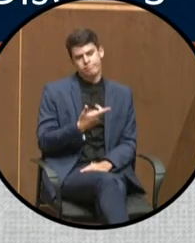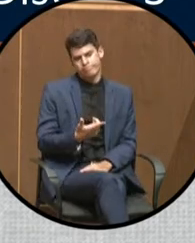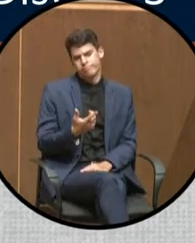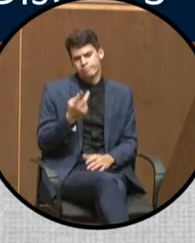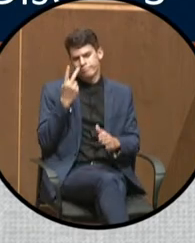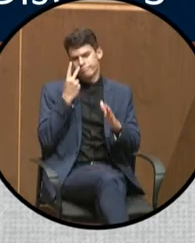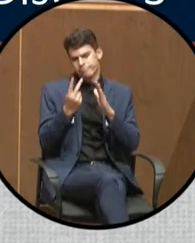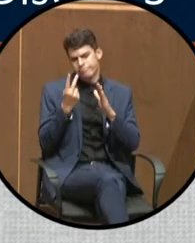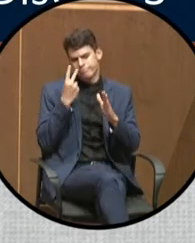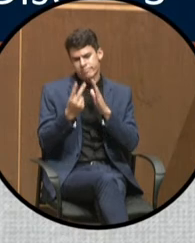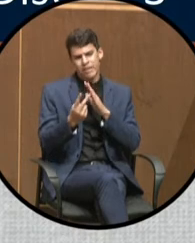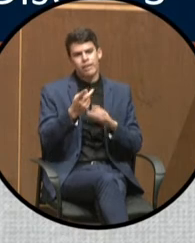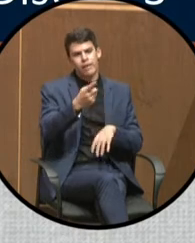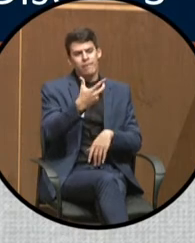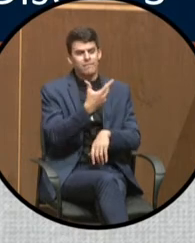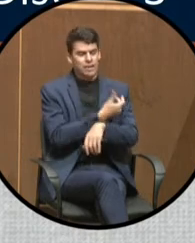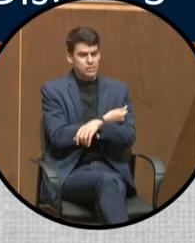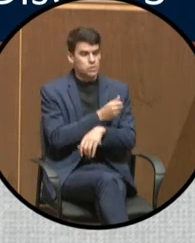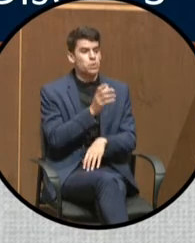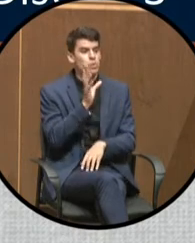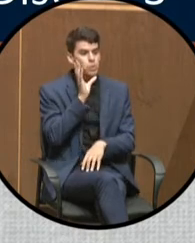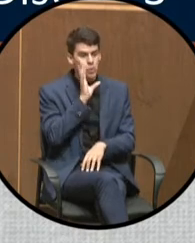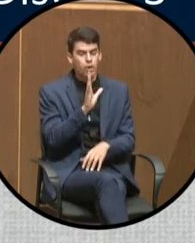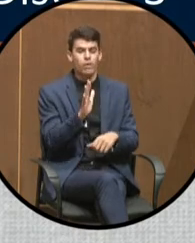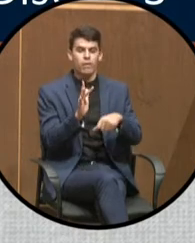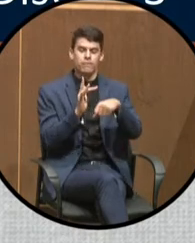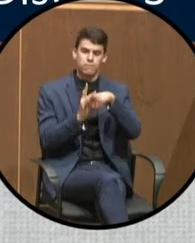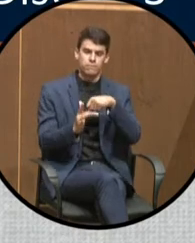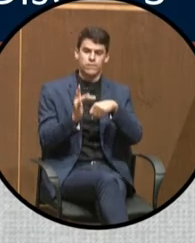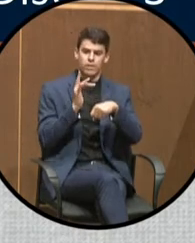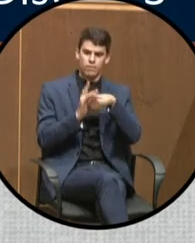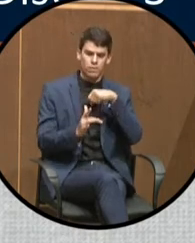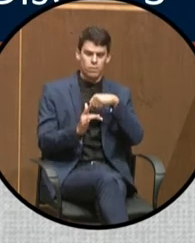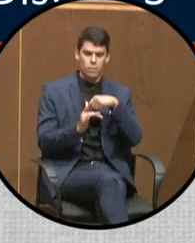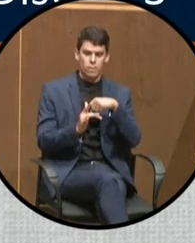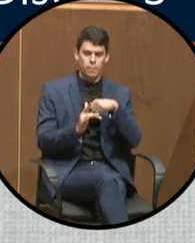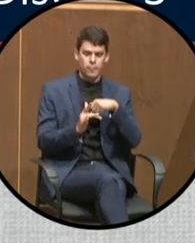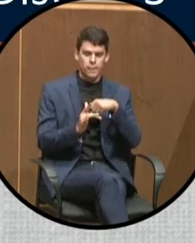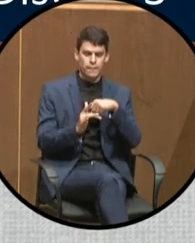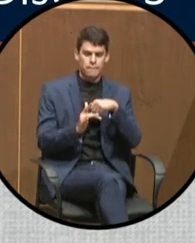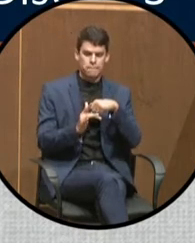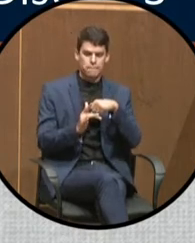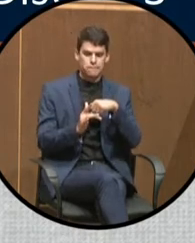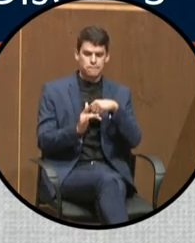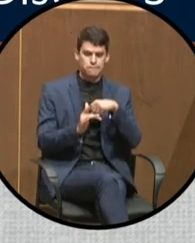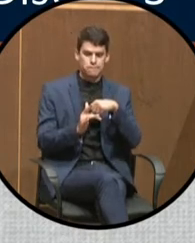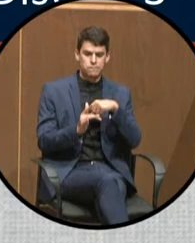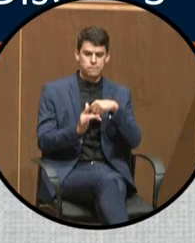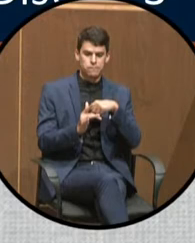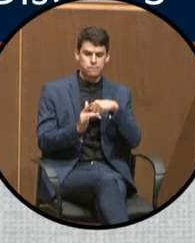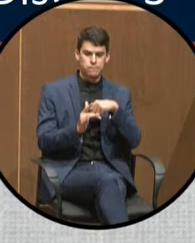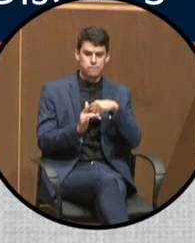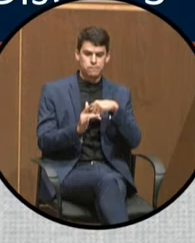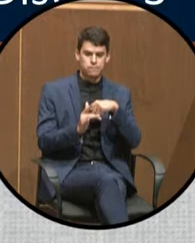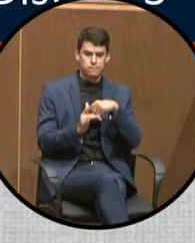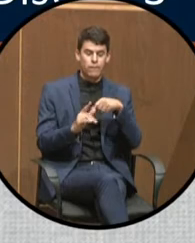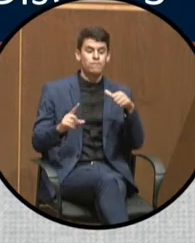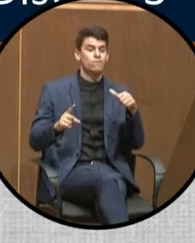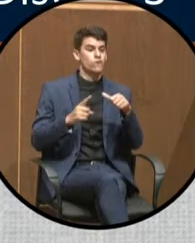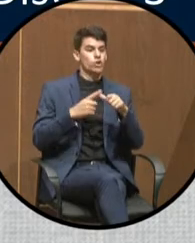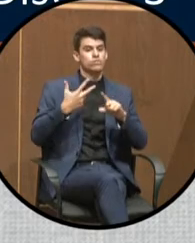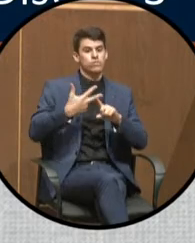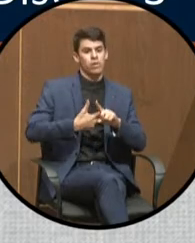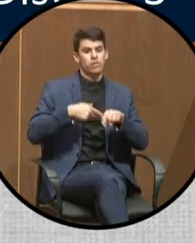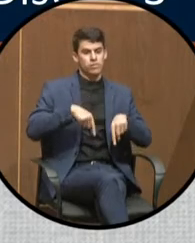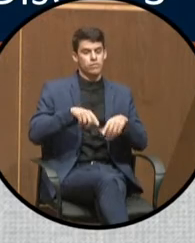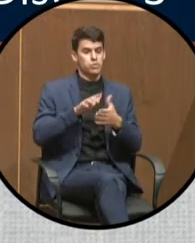anticipate and am very hopeful that a vaccine will be available during the first quarter or semester of the school year.